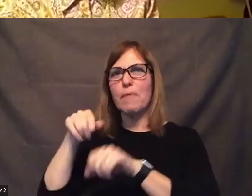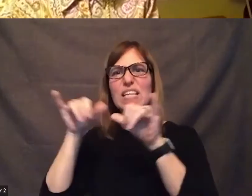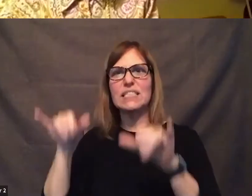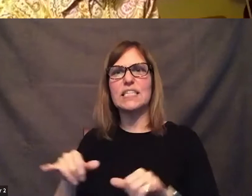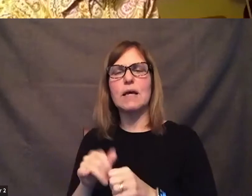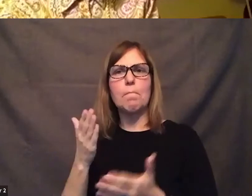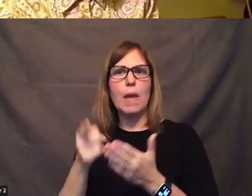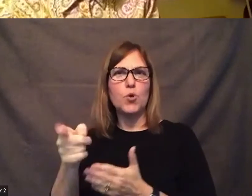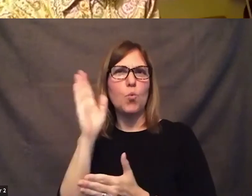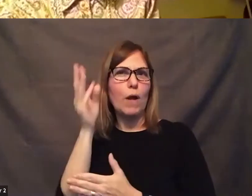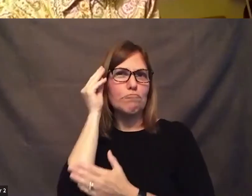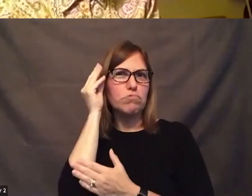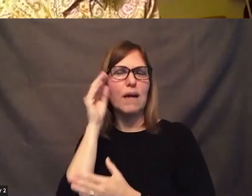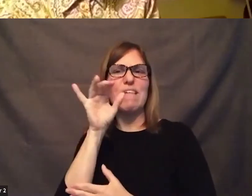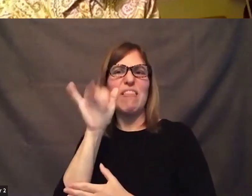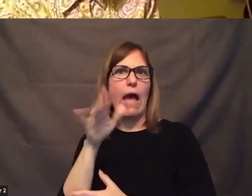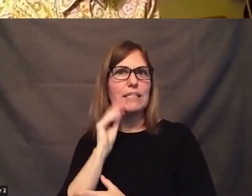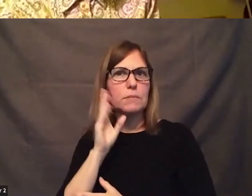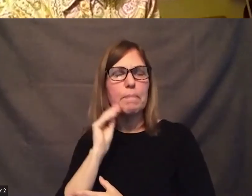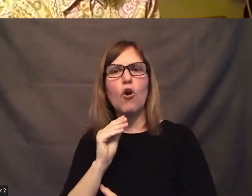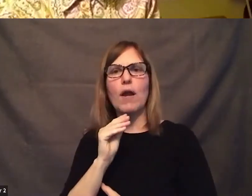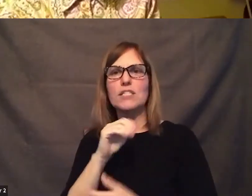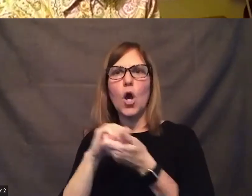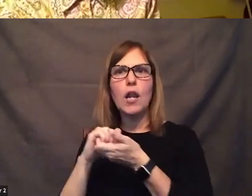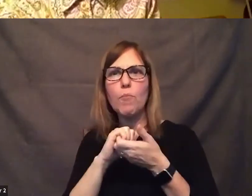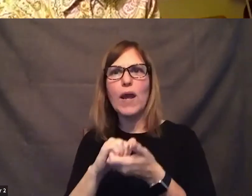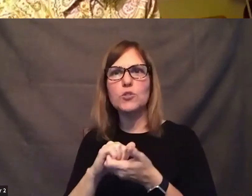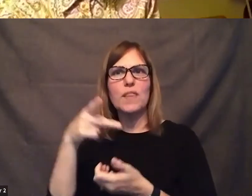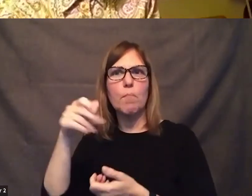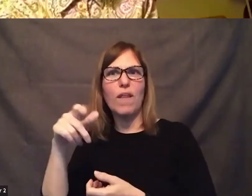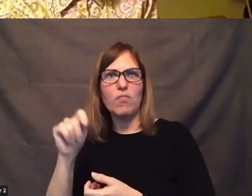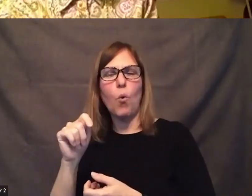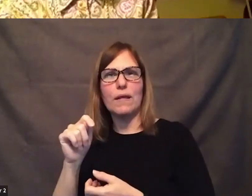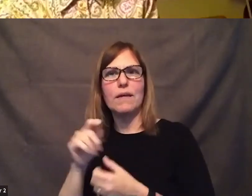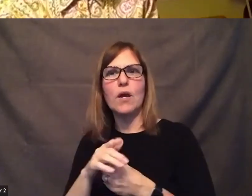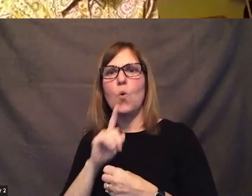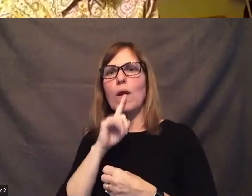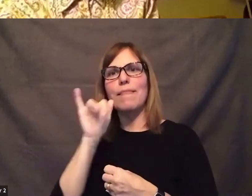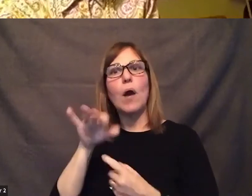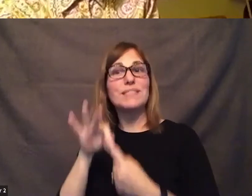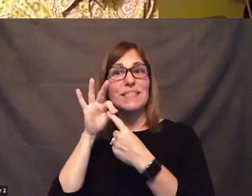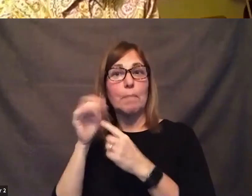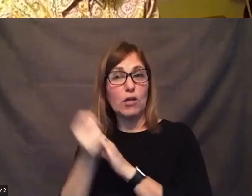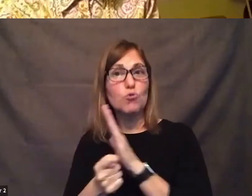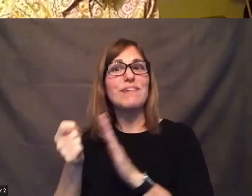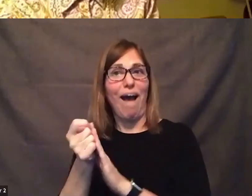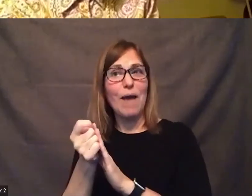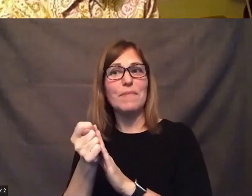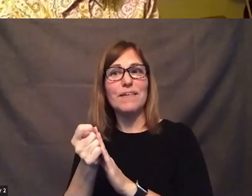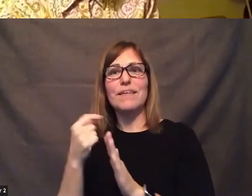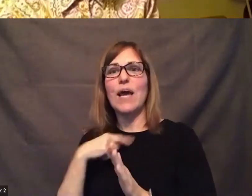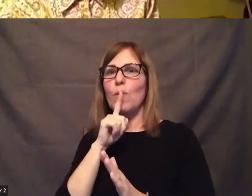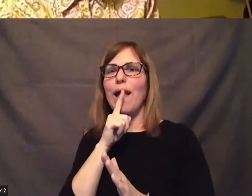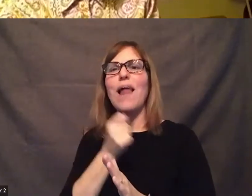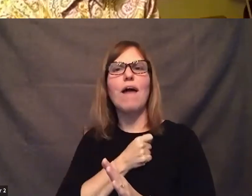those experiences collaborating with the Port Authority, because what I gather is that they were just, those were really special times, and I'd love your